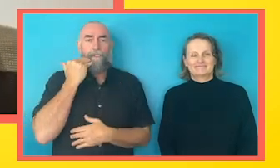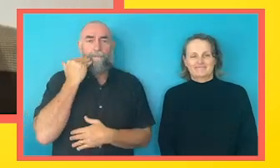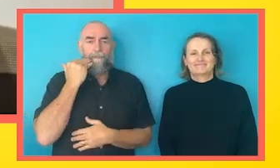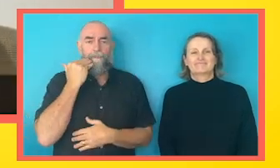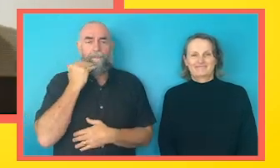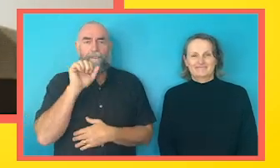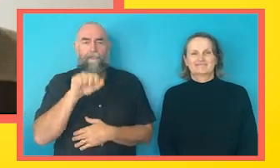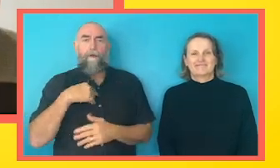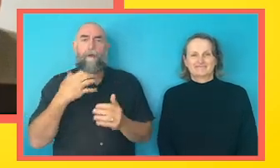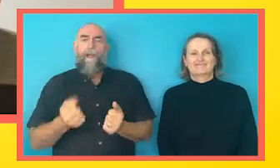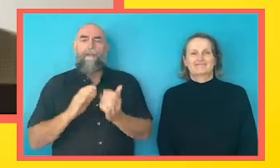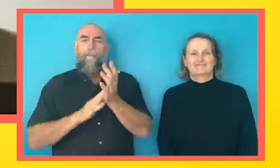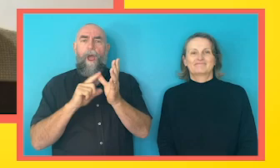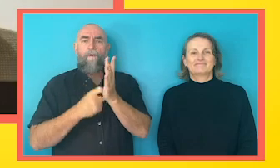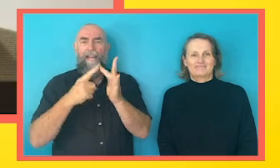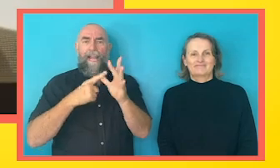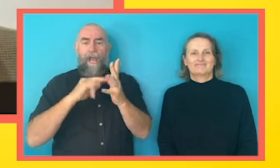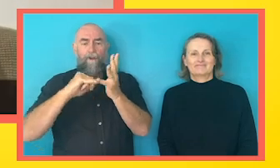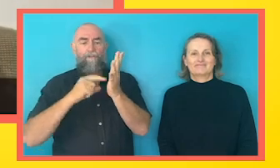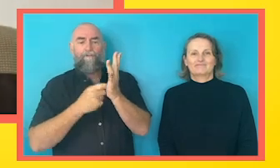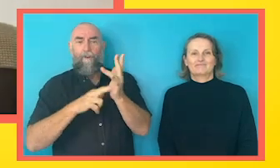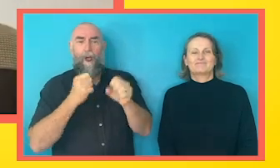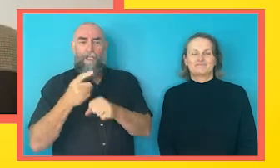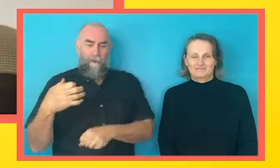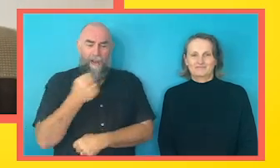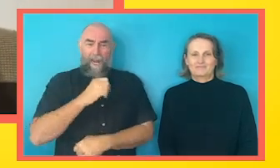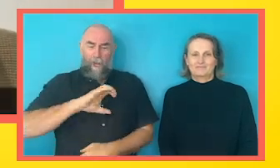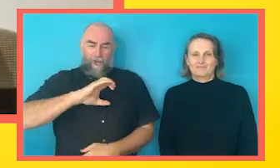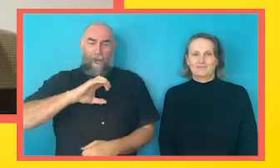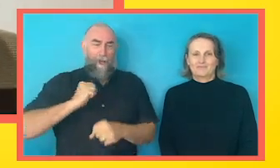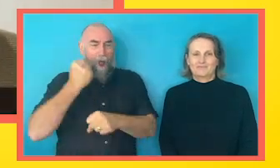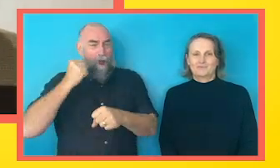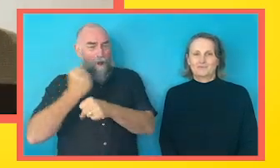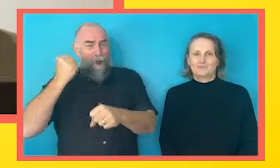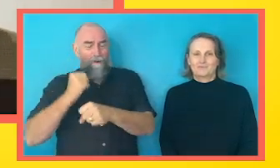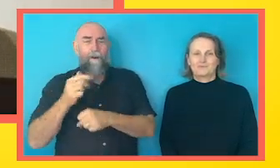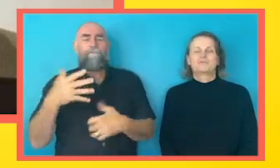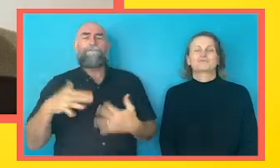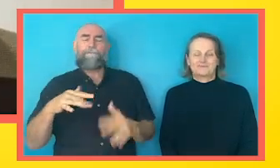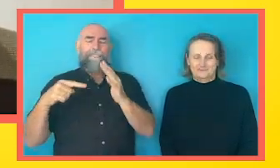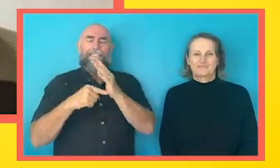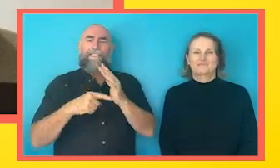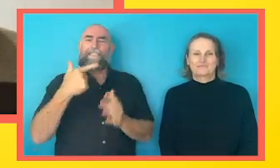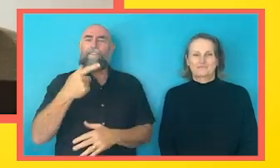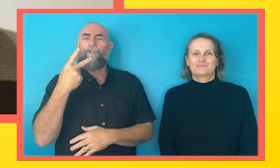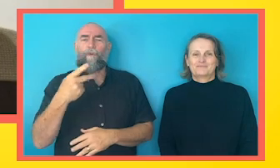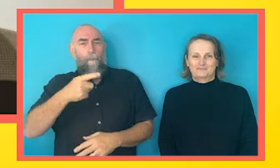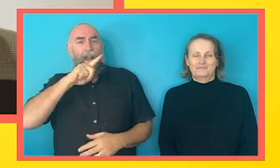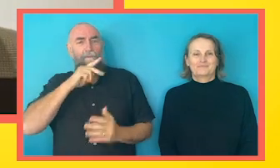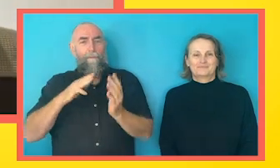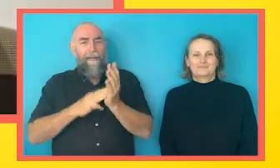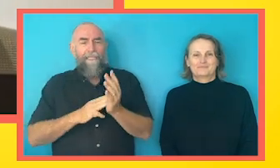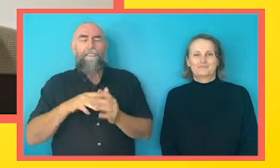got Maria Strong, who won gold for Australia in the 100 metres T72. Now, that's a newer event